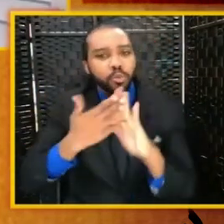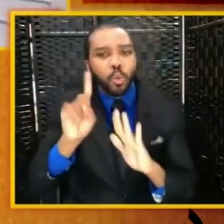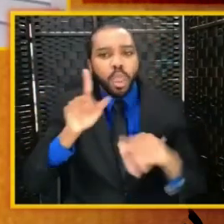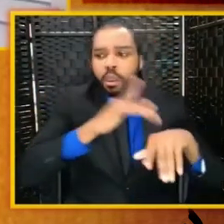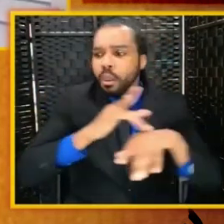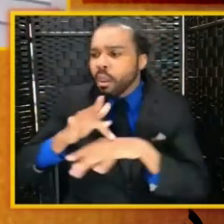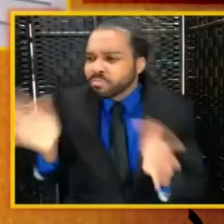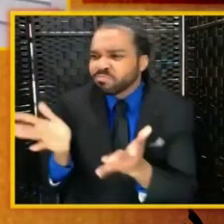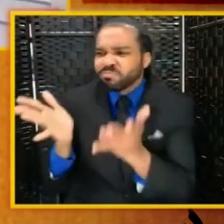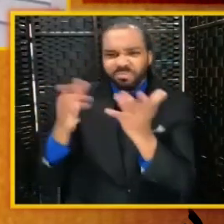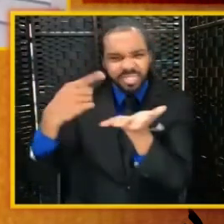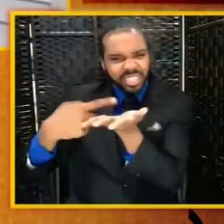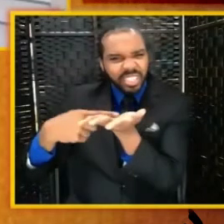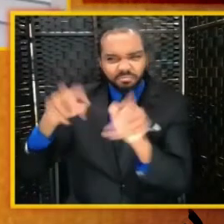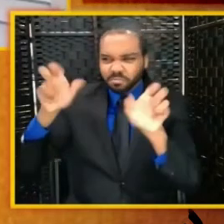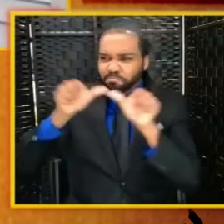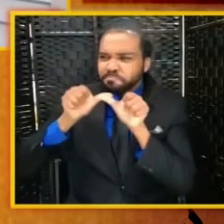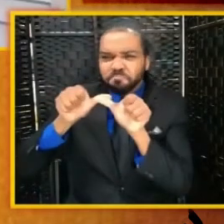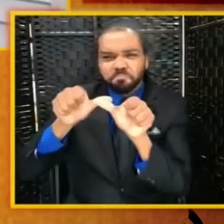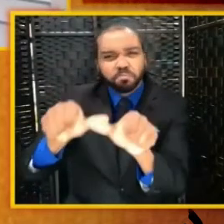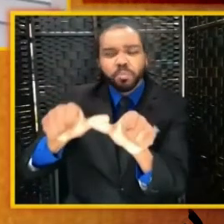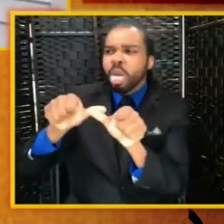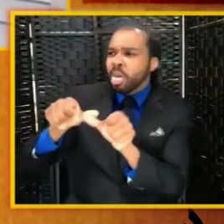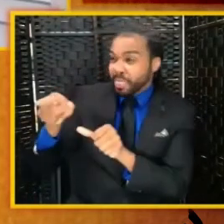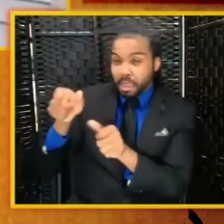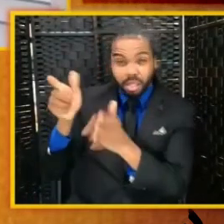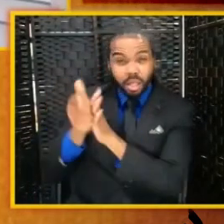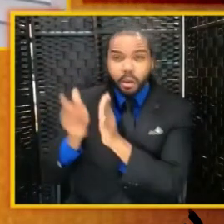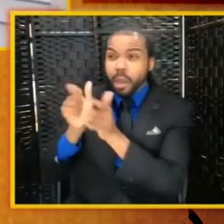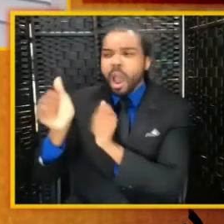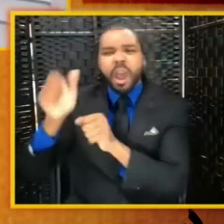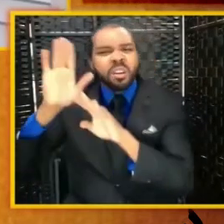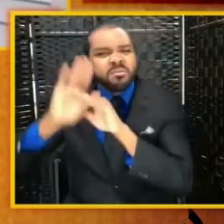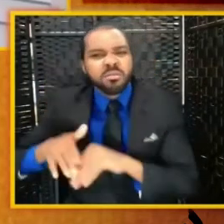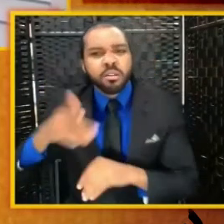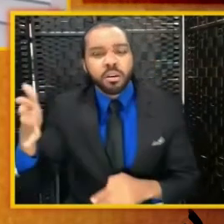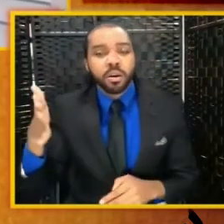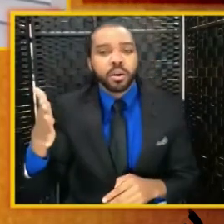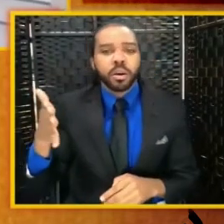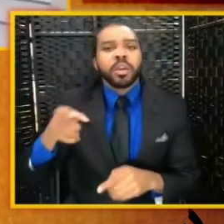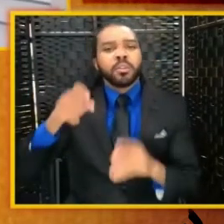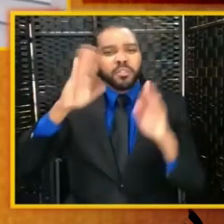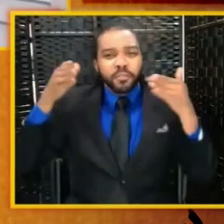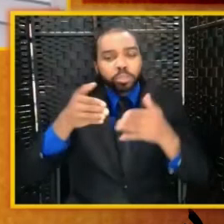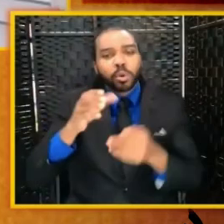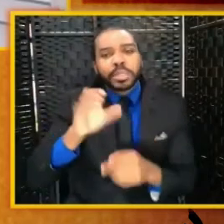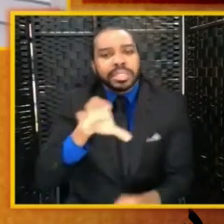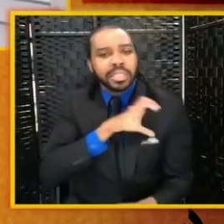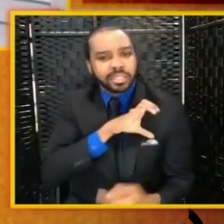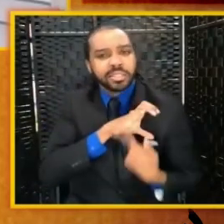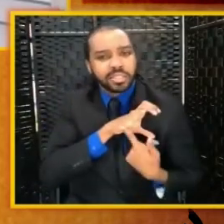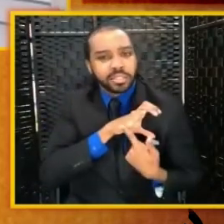voter suppression, keep denouncing these bills, because this isn't about partisanship. This is about citizenship. Number two, we've